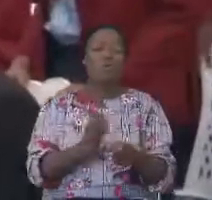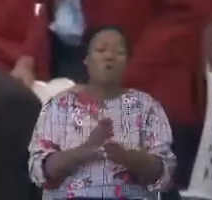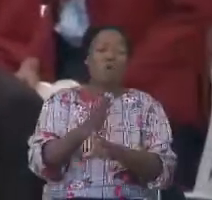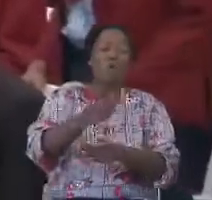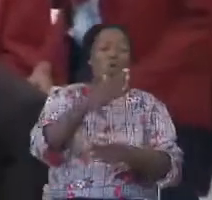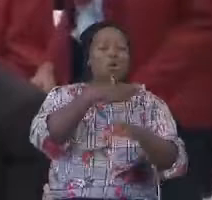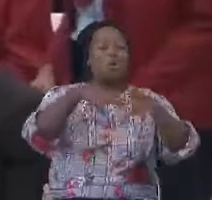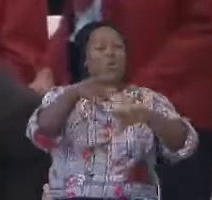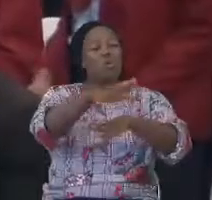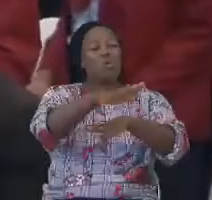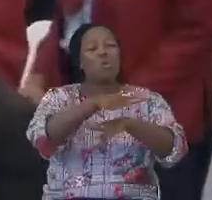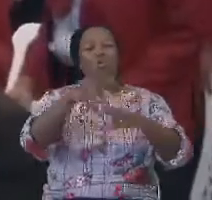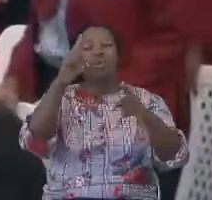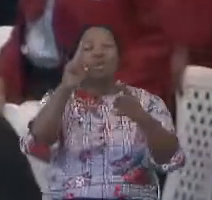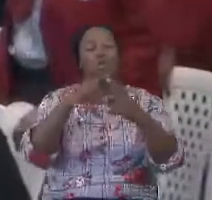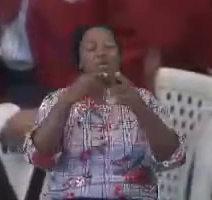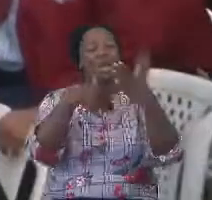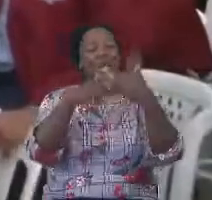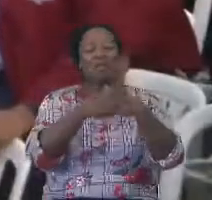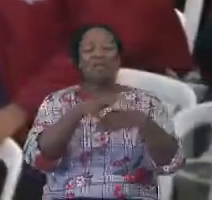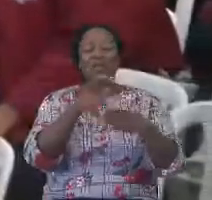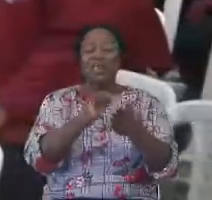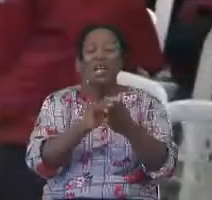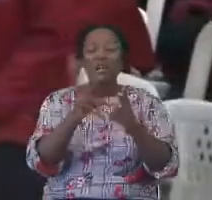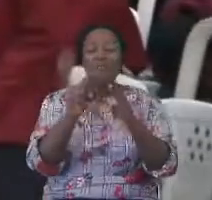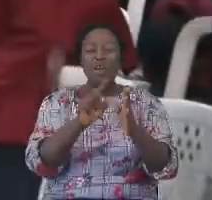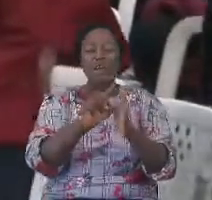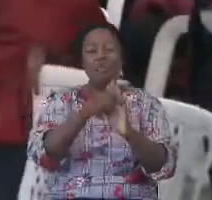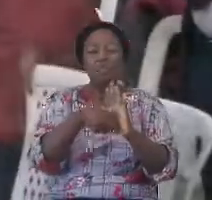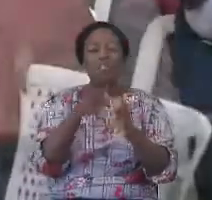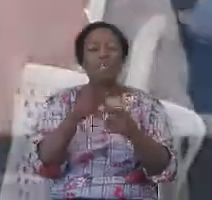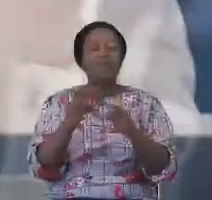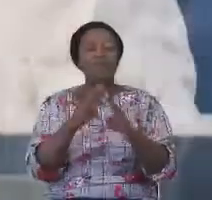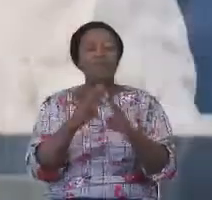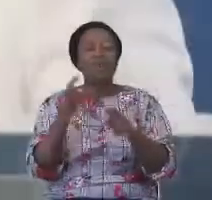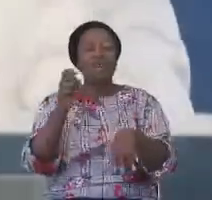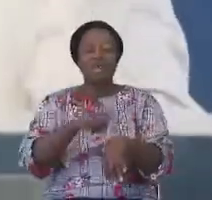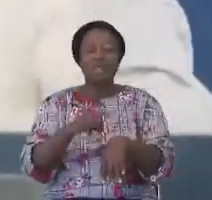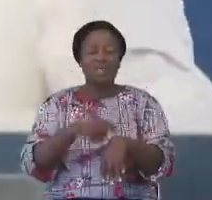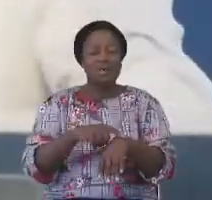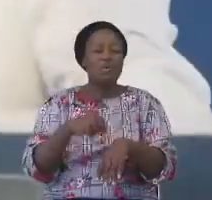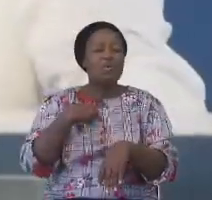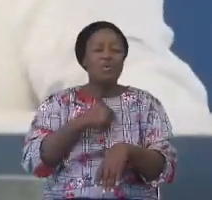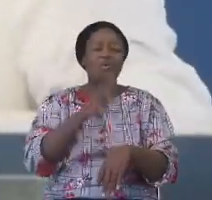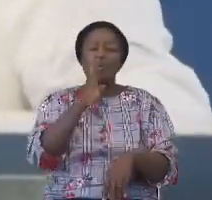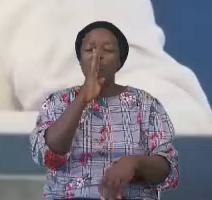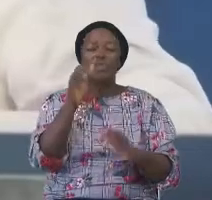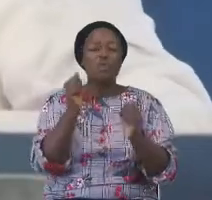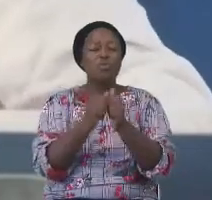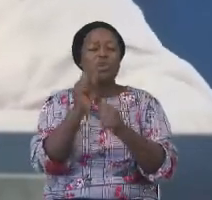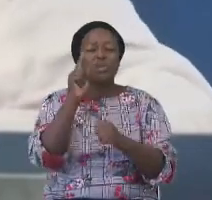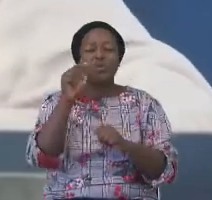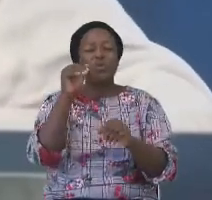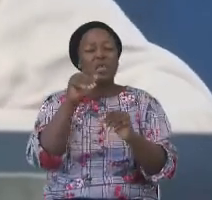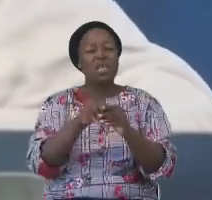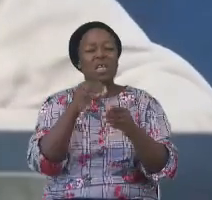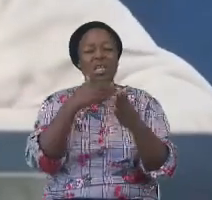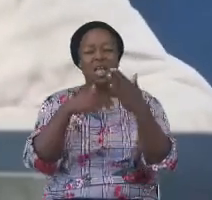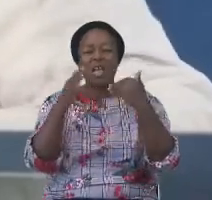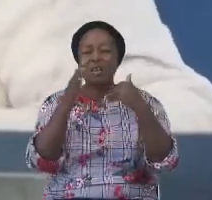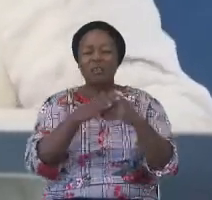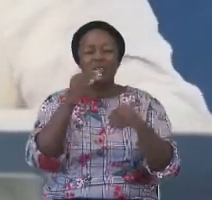it comes the time to cross over that very moment the very hour that very